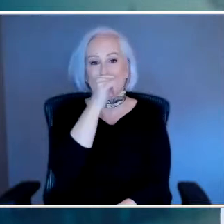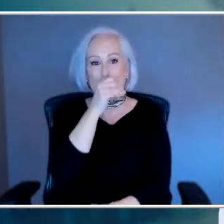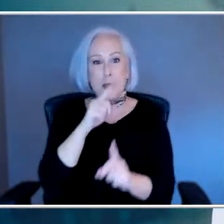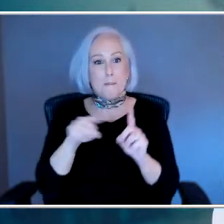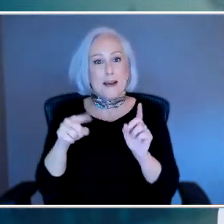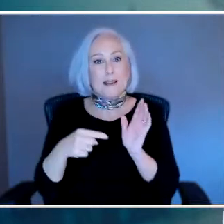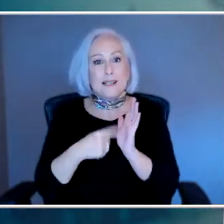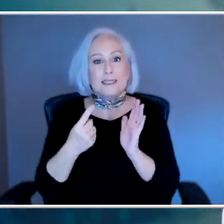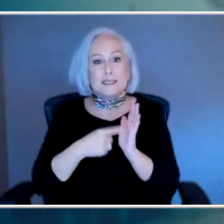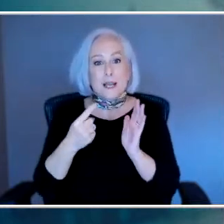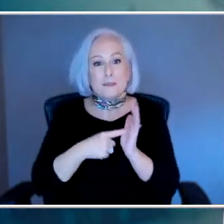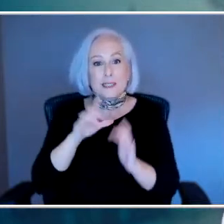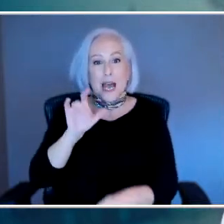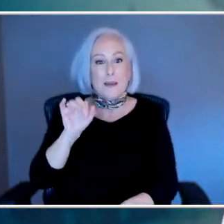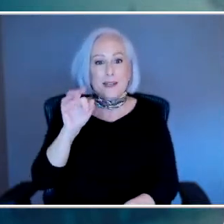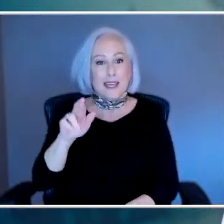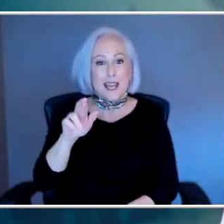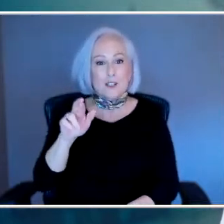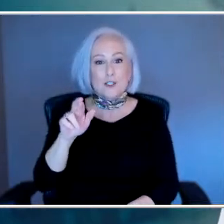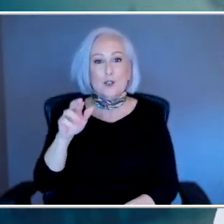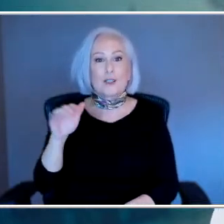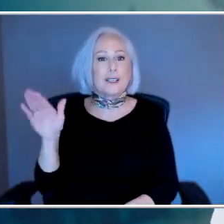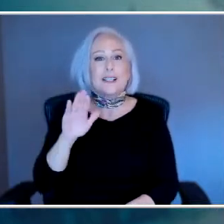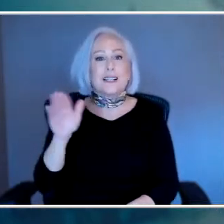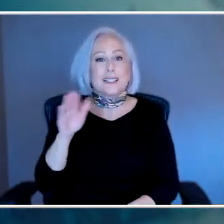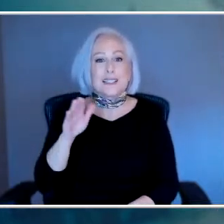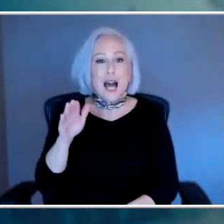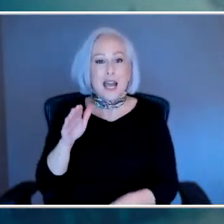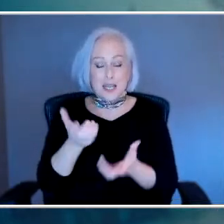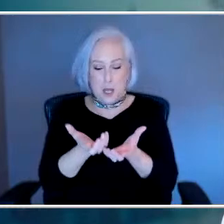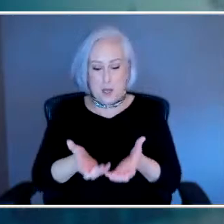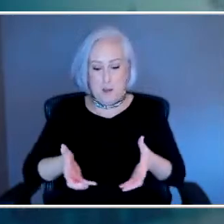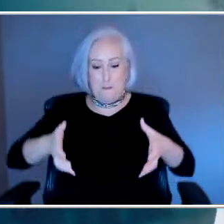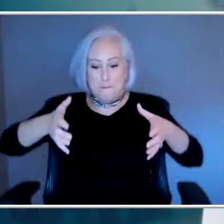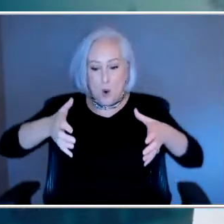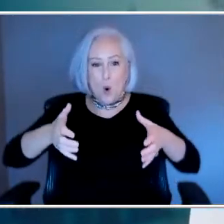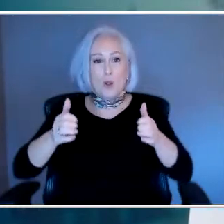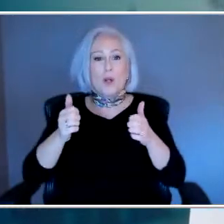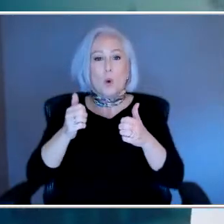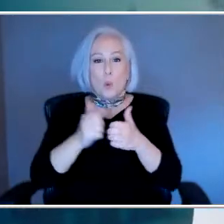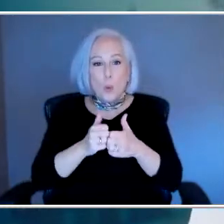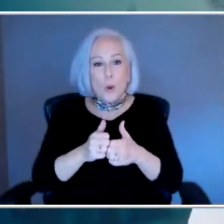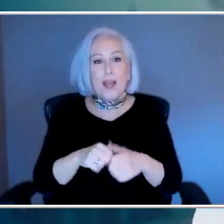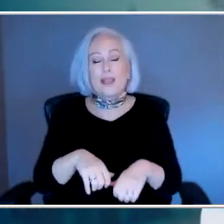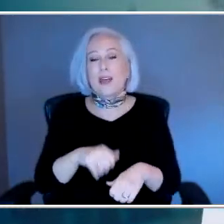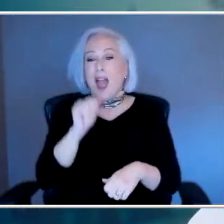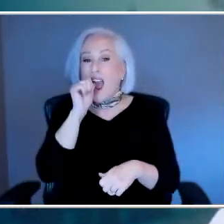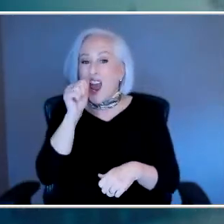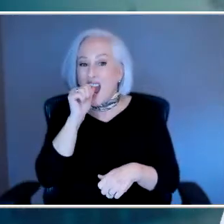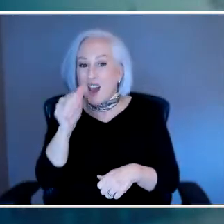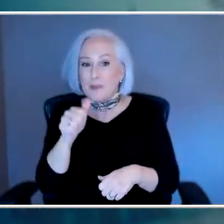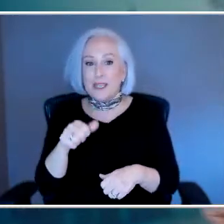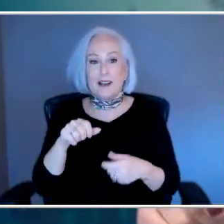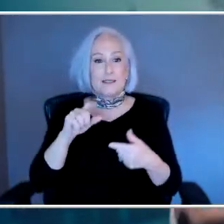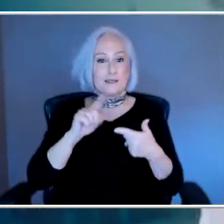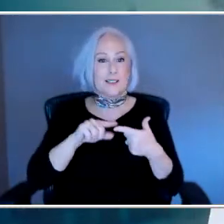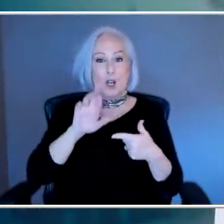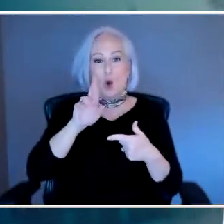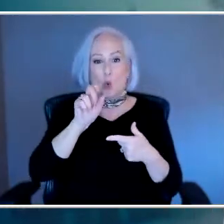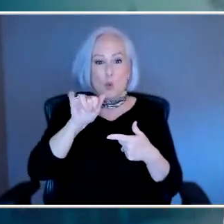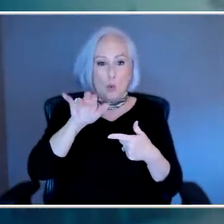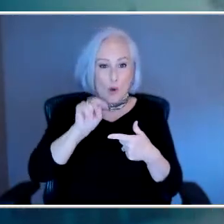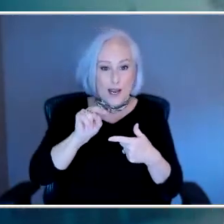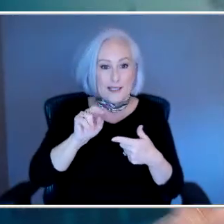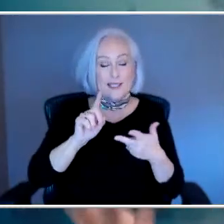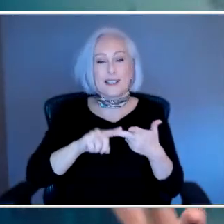trail mix, and in there's peanuts and raisins and M&Ms, and some cancers are 99% peanuts and only 1% occasional raisin